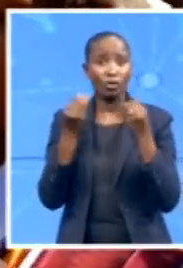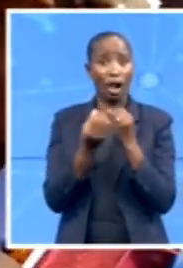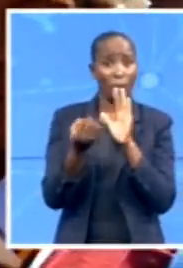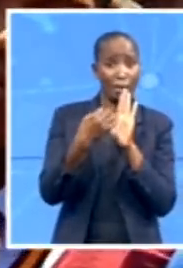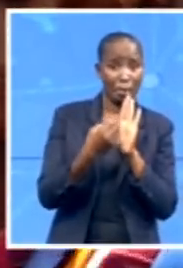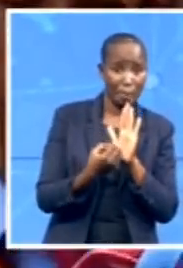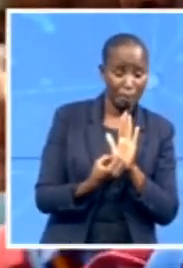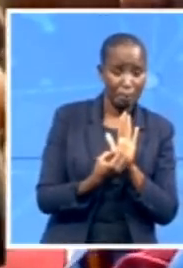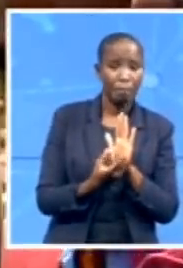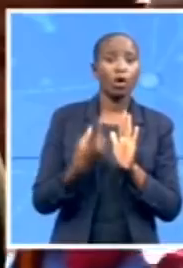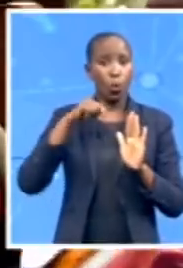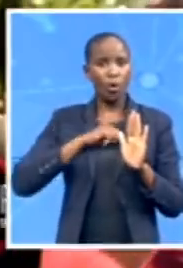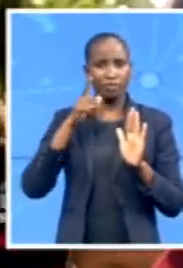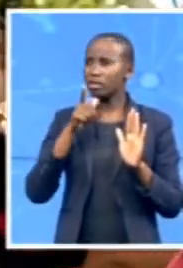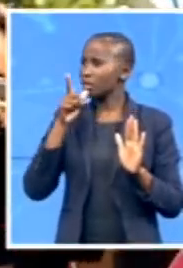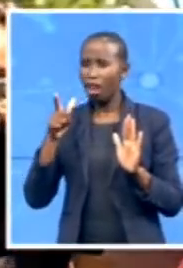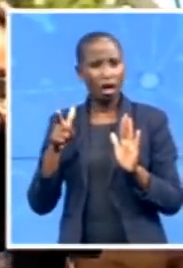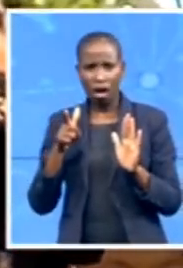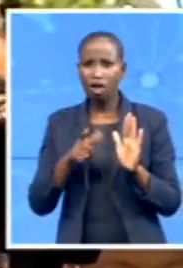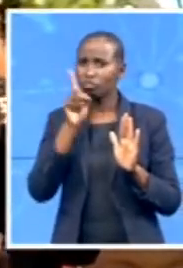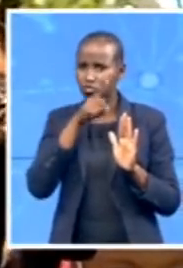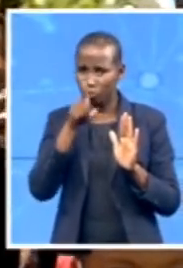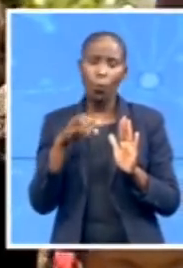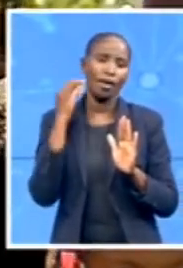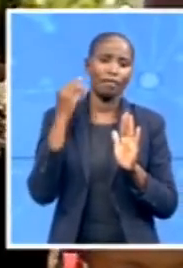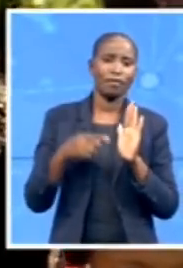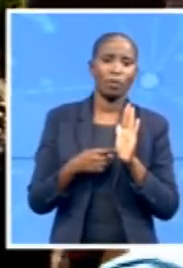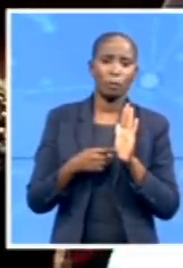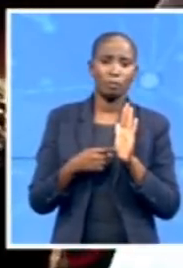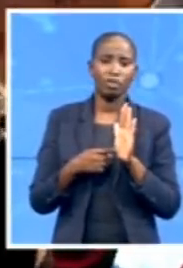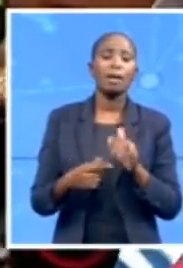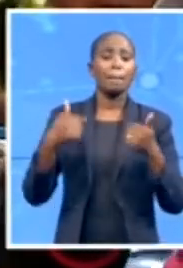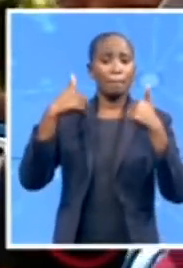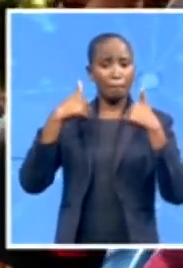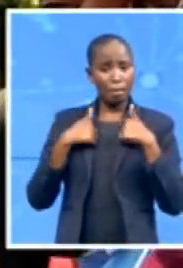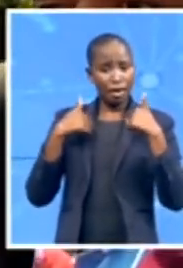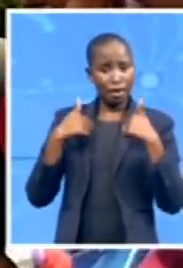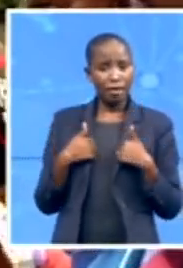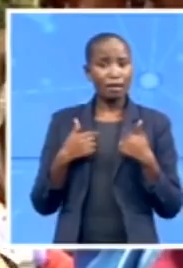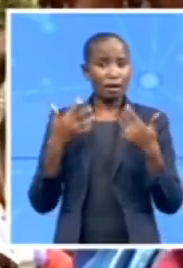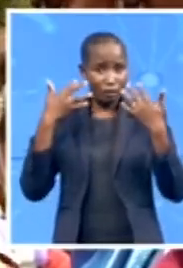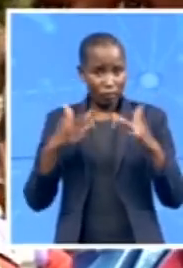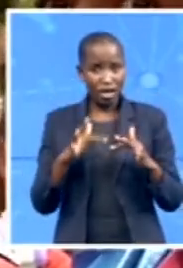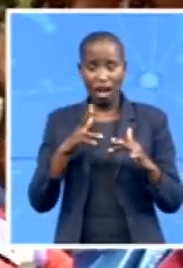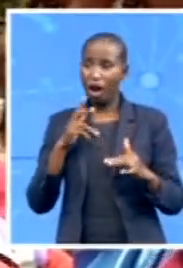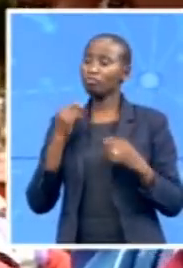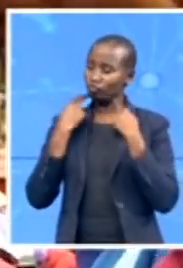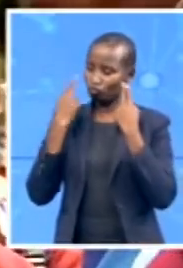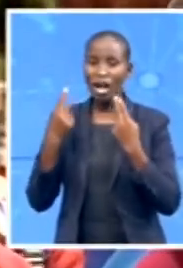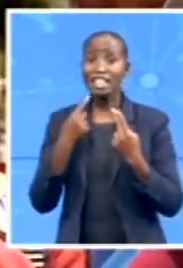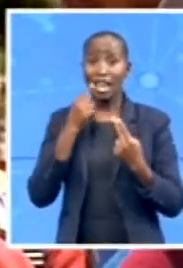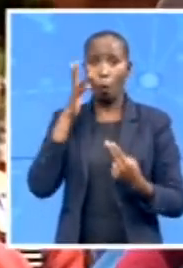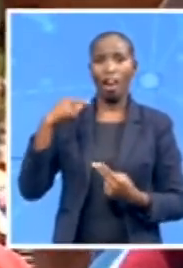your guys are saying. And then I got threatened saying they're gonna kill me. I am not safe here anymore at